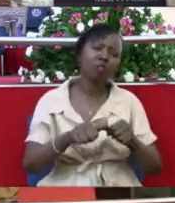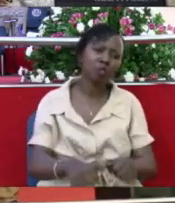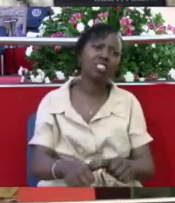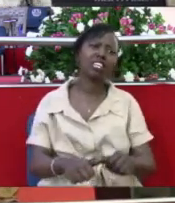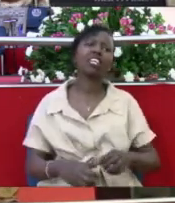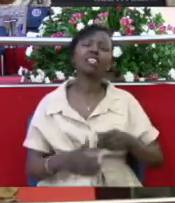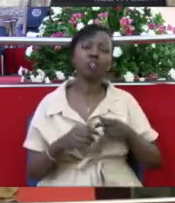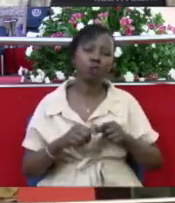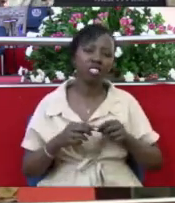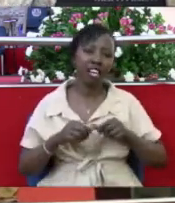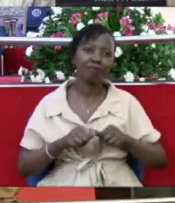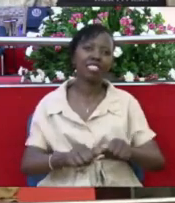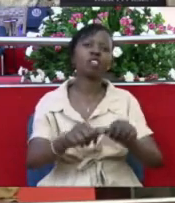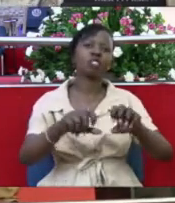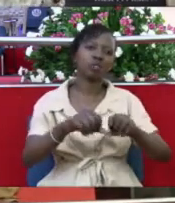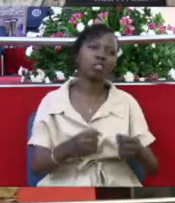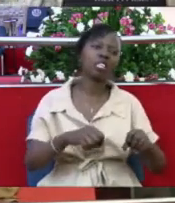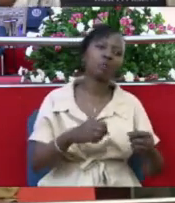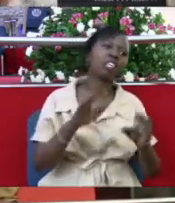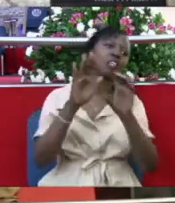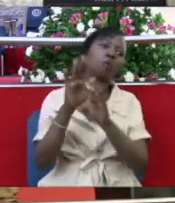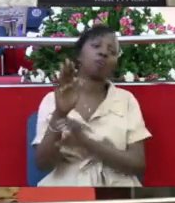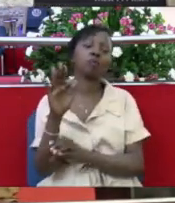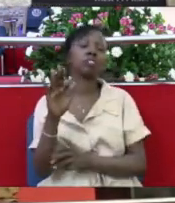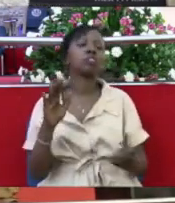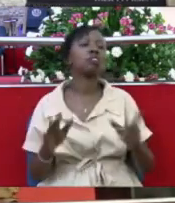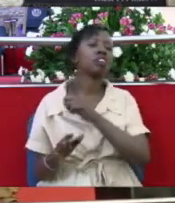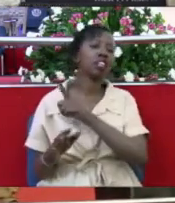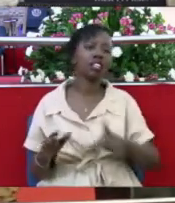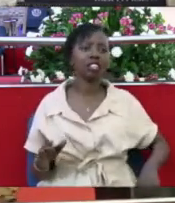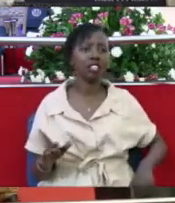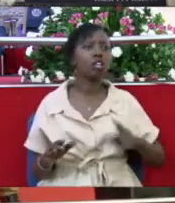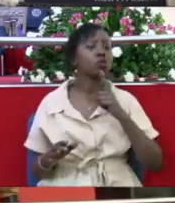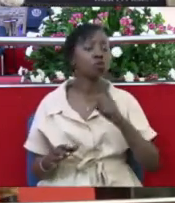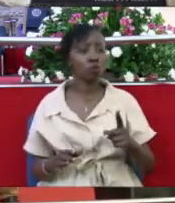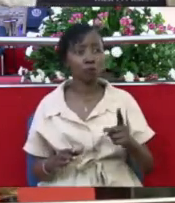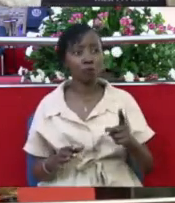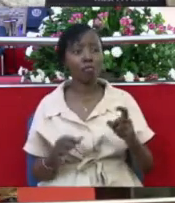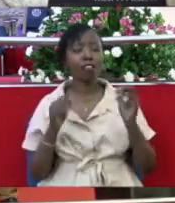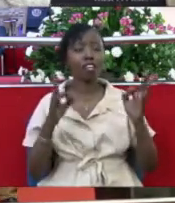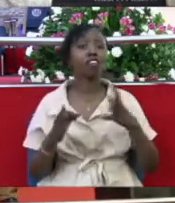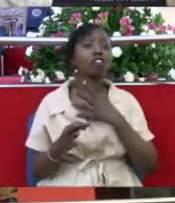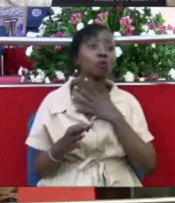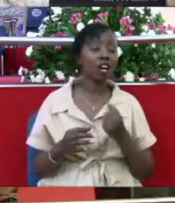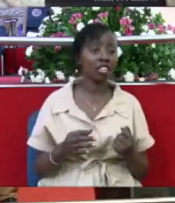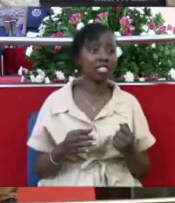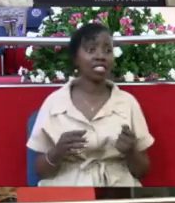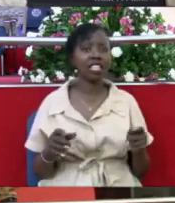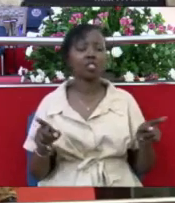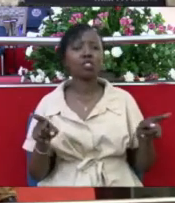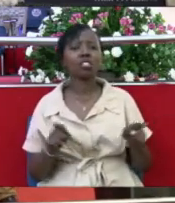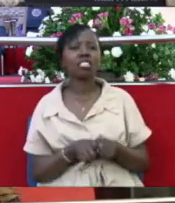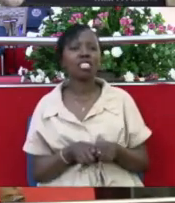of God. Mara na mara wanavunja sheria ya Mungu. And so if you want, kwa hivyo ukitaka, you can call this the